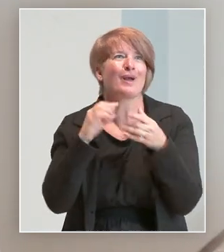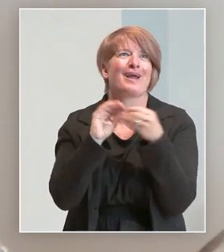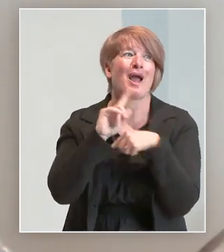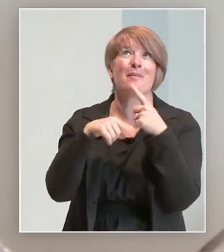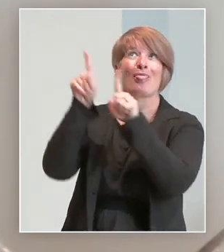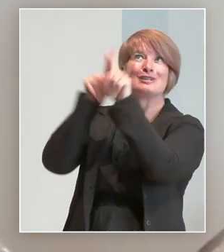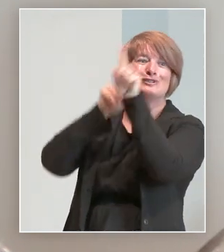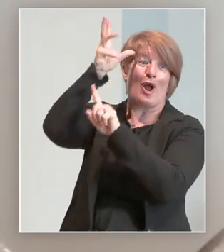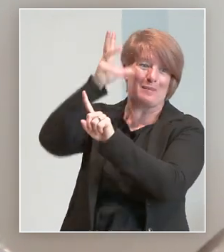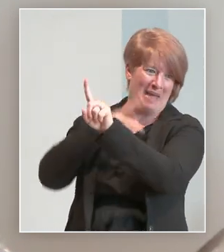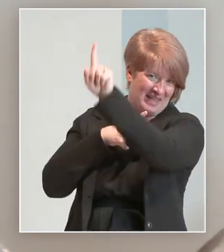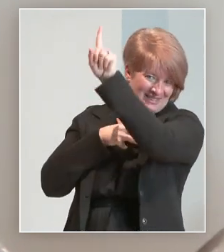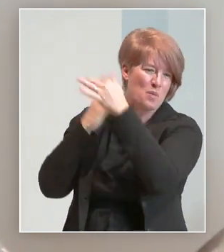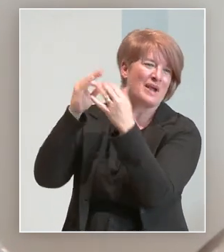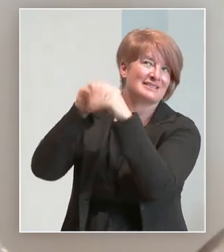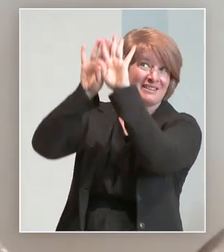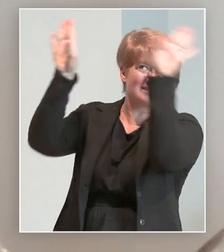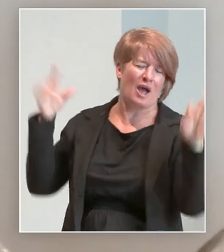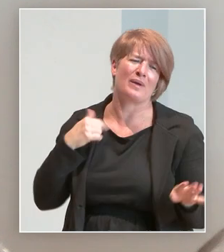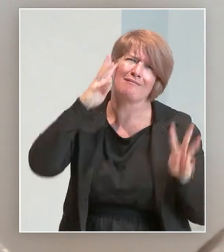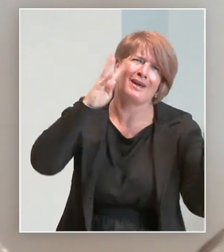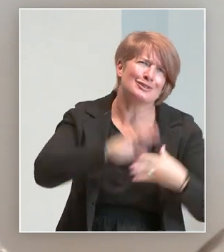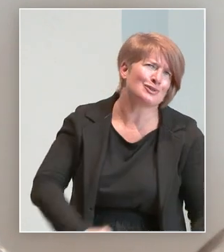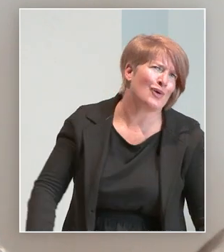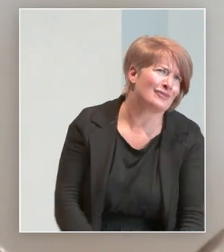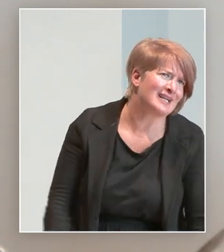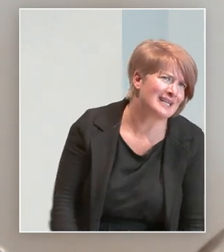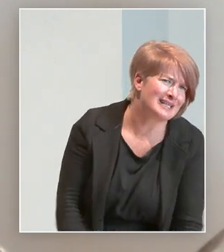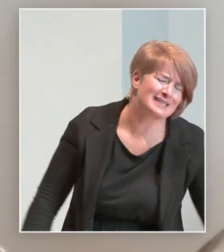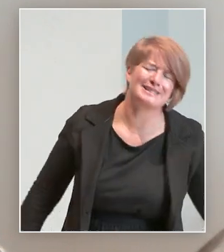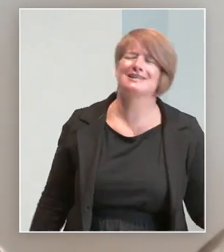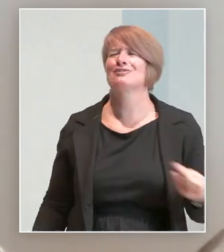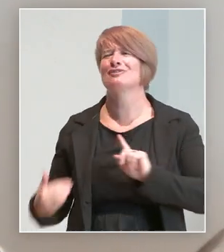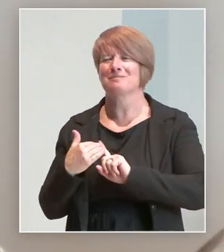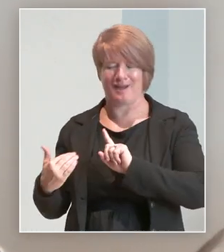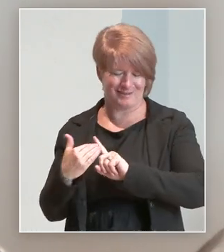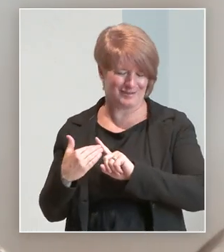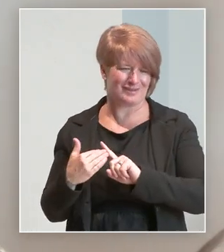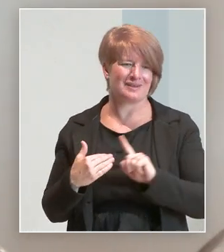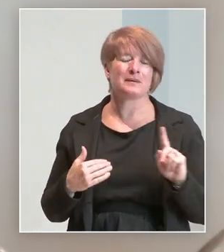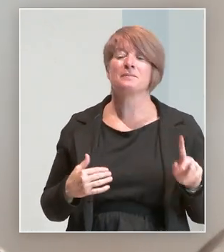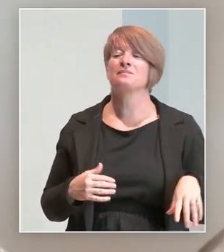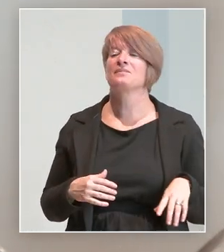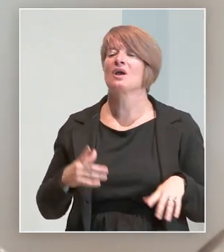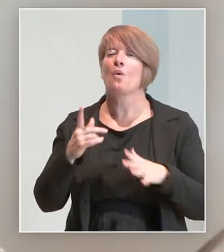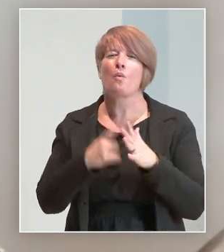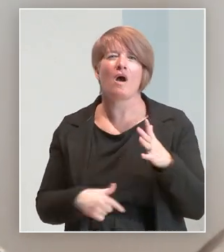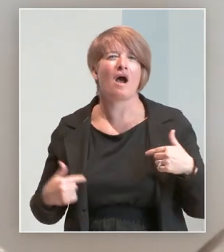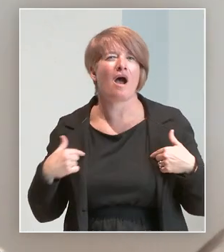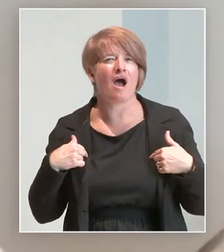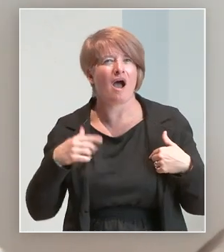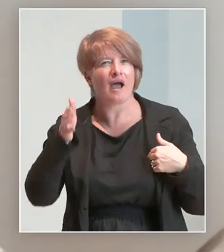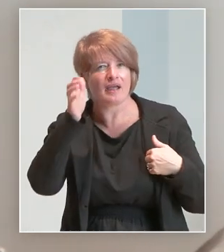in the sky in our various stories, along with the dispatch that is a reminder, as what we hear, or as what I